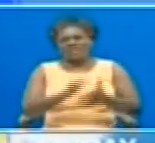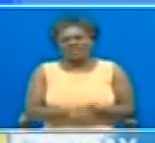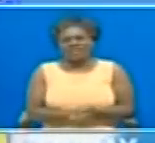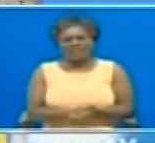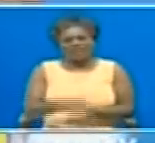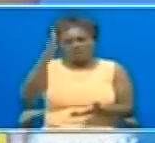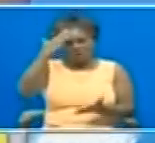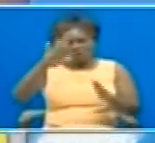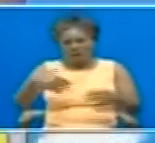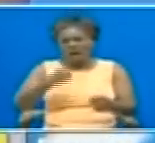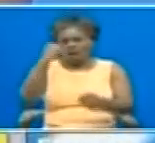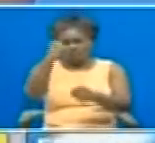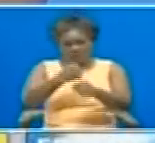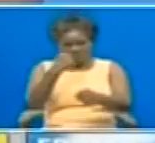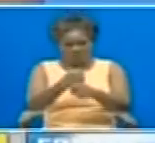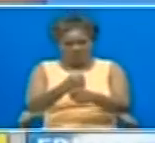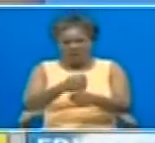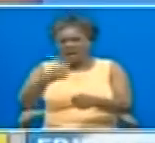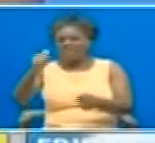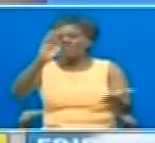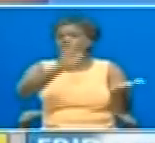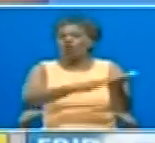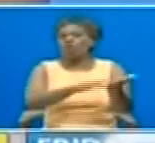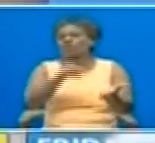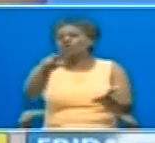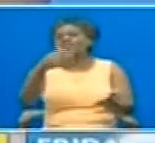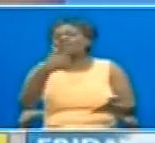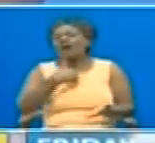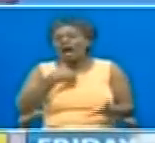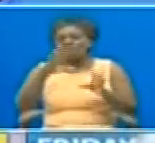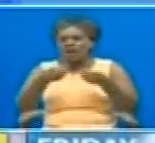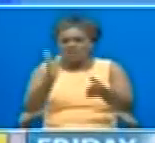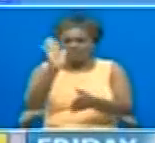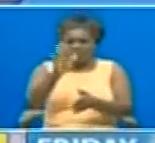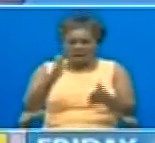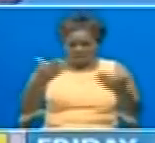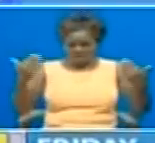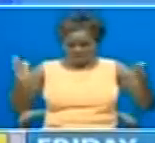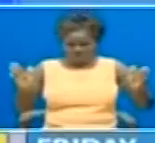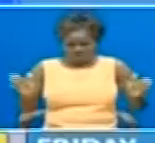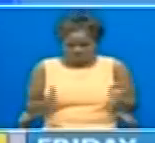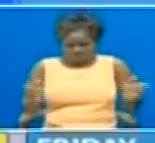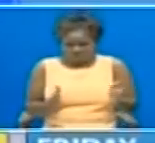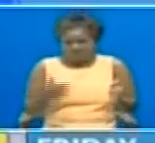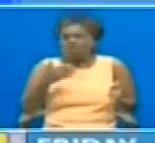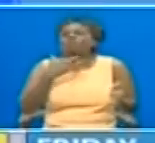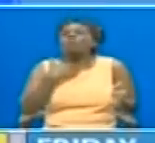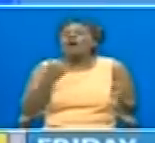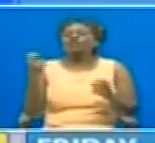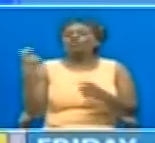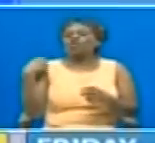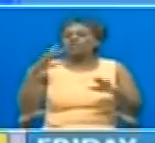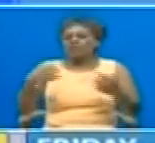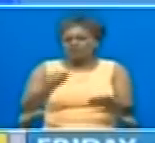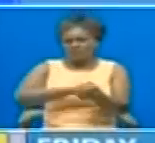want to know how Nazizi fared, and of course, any other comments you have and feedback about her weight loss and her journey. If you want to contact her, the hashtag